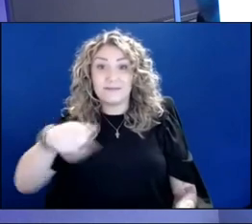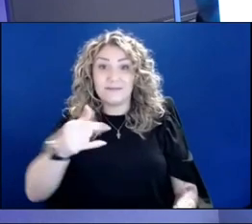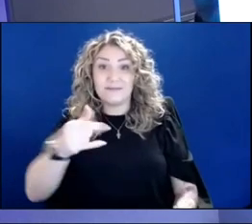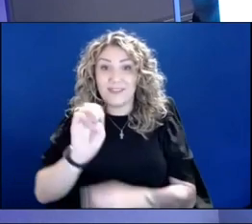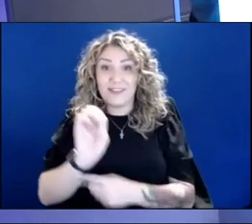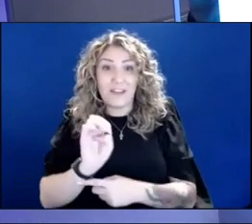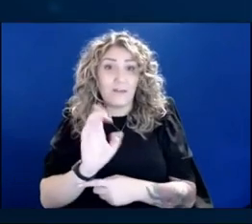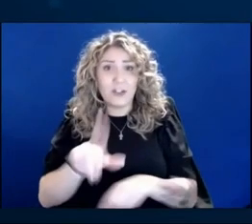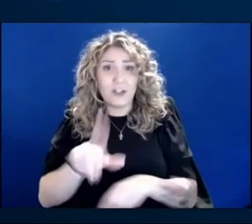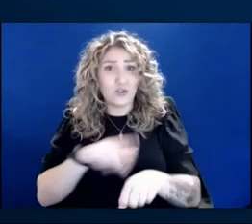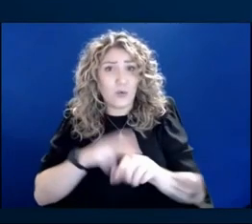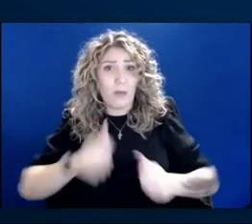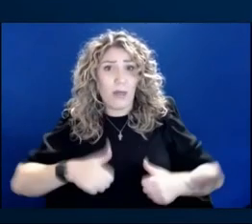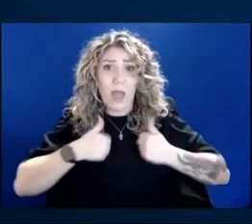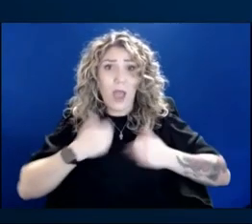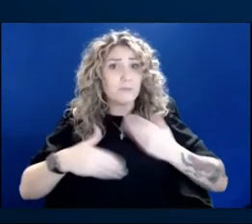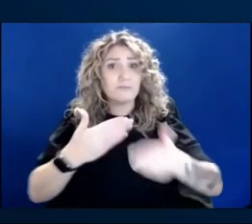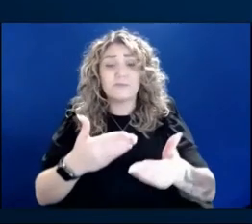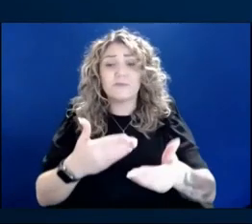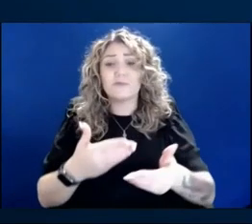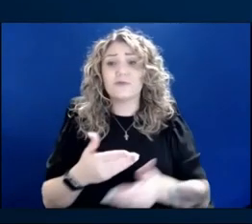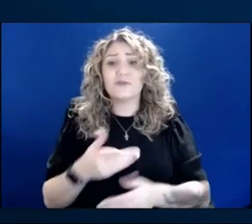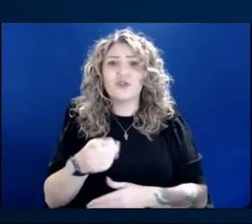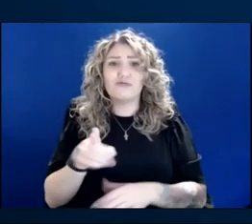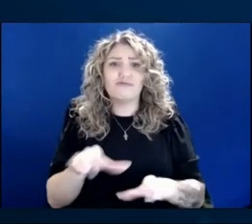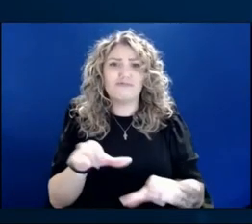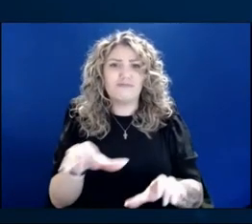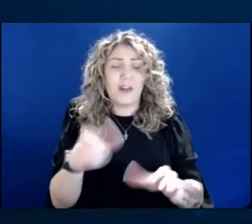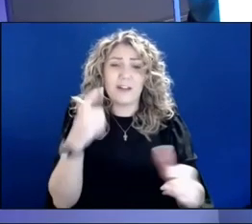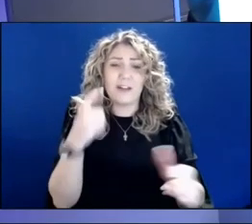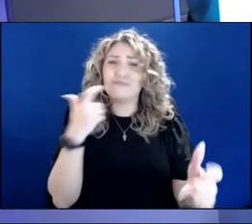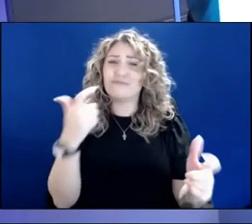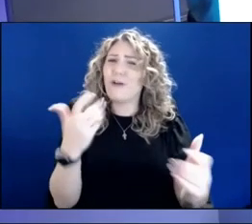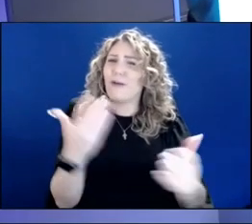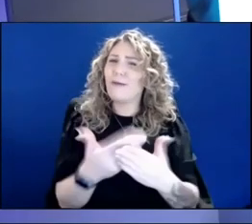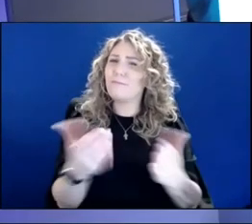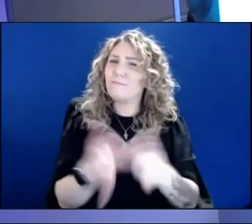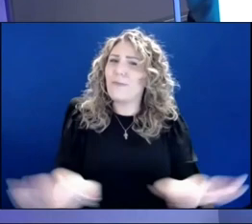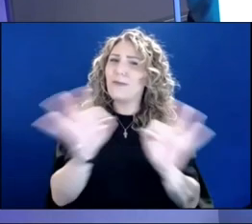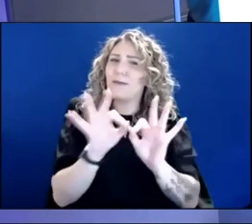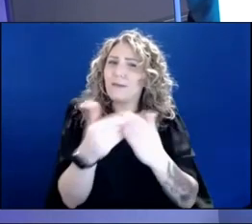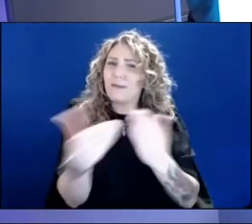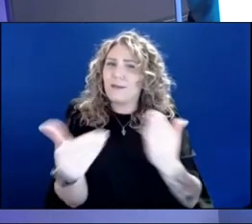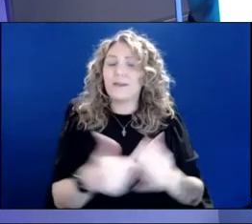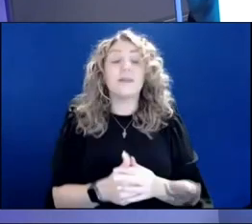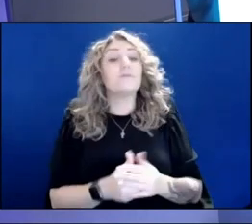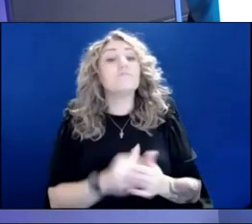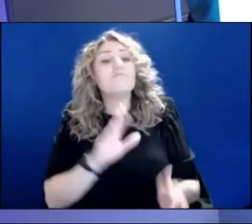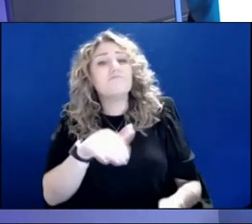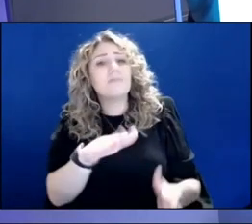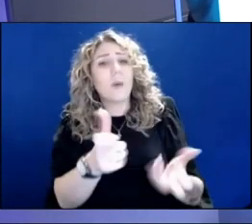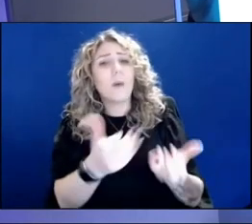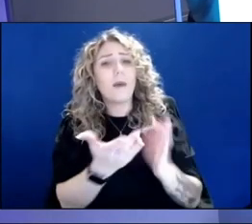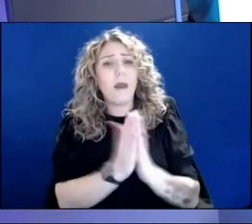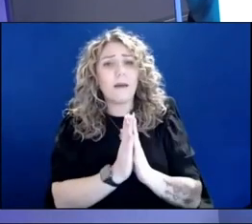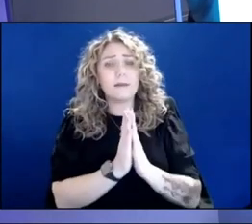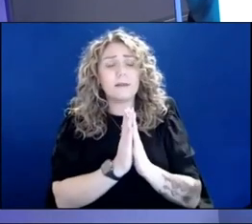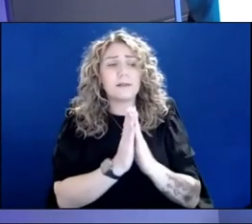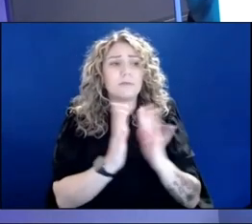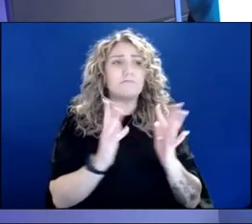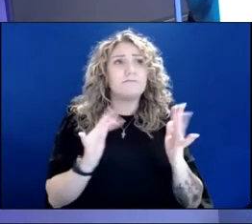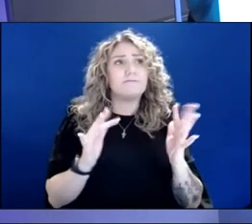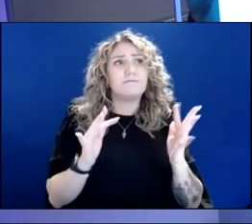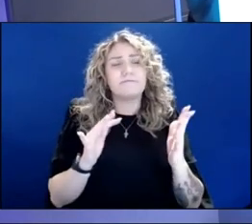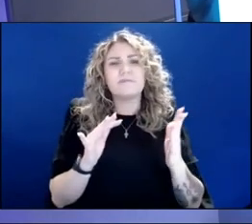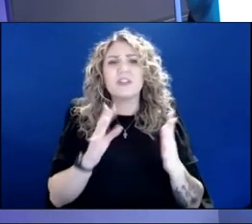moment because she just did a pretty big thing. So we'll get to that. But Dr. Schmitt, I do want to ask, you know, what's talk about dialysis. Do